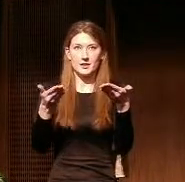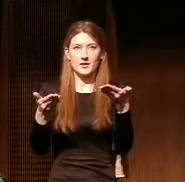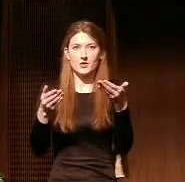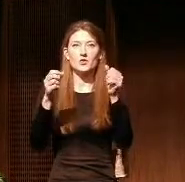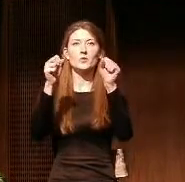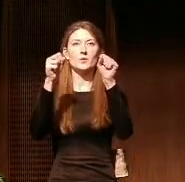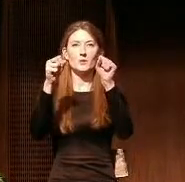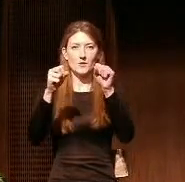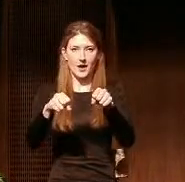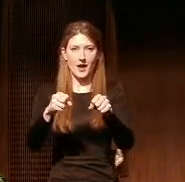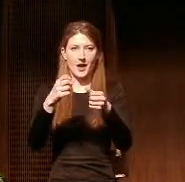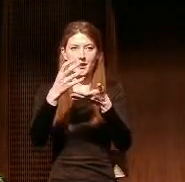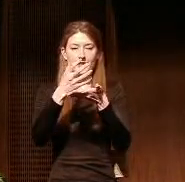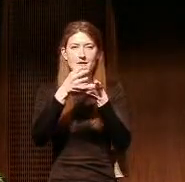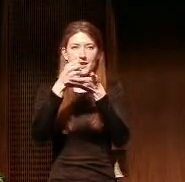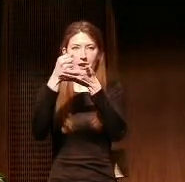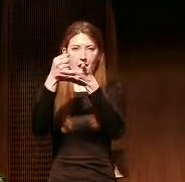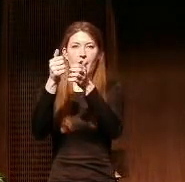that you can take with you.